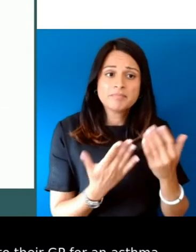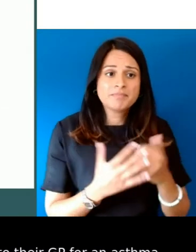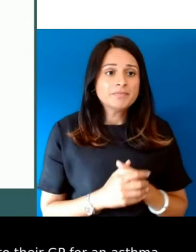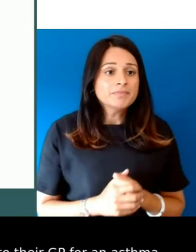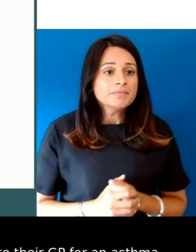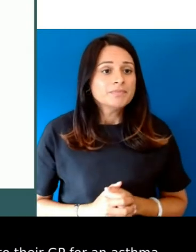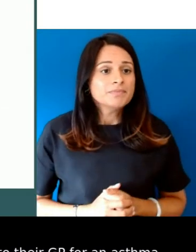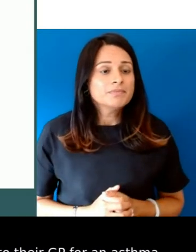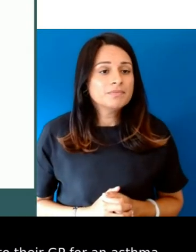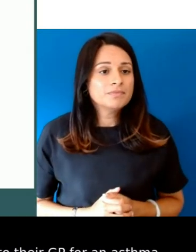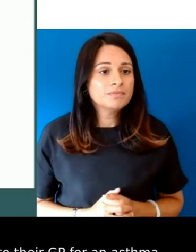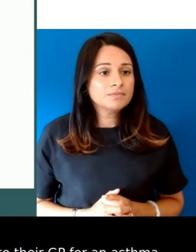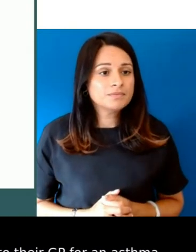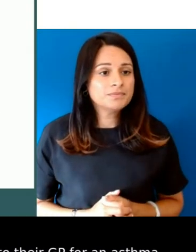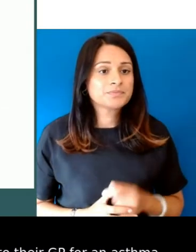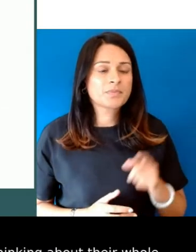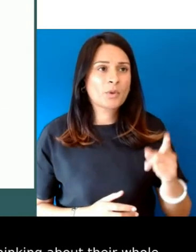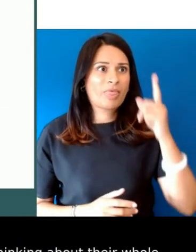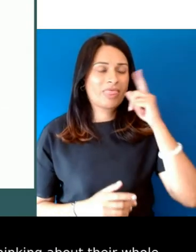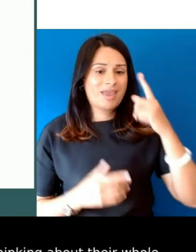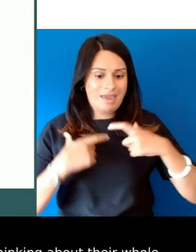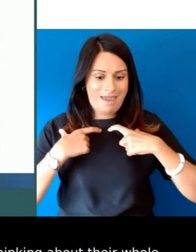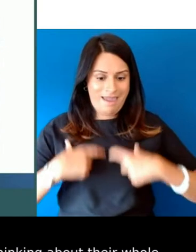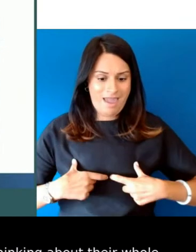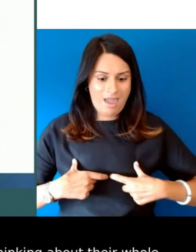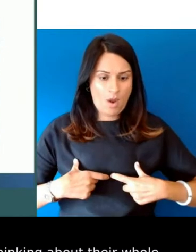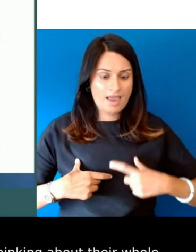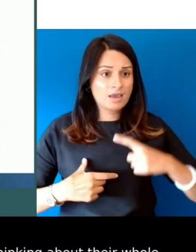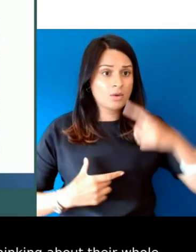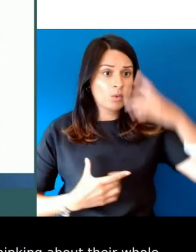airway rather than just their their nose